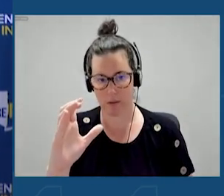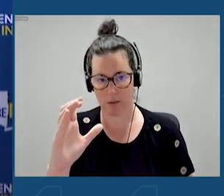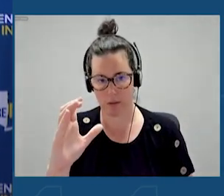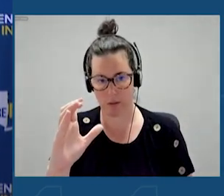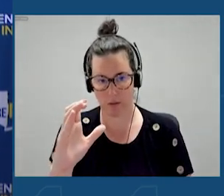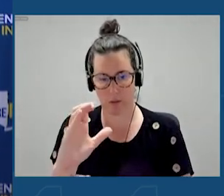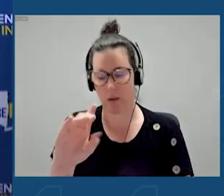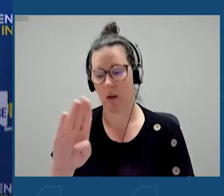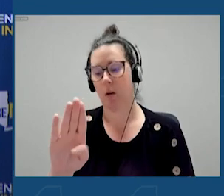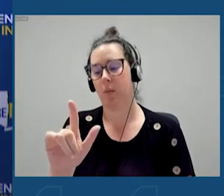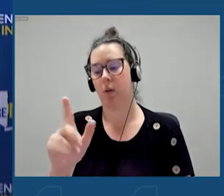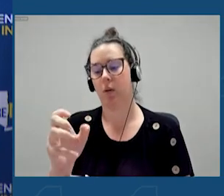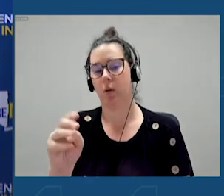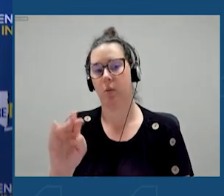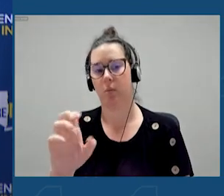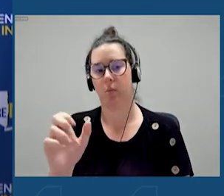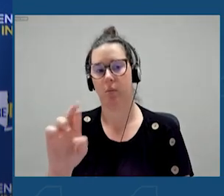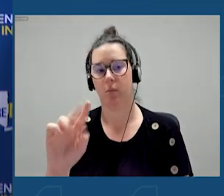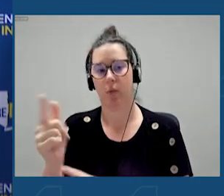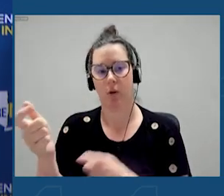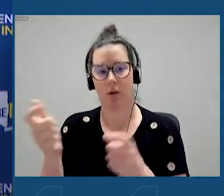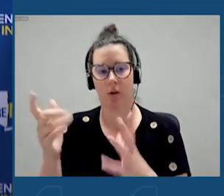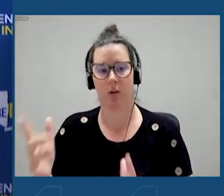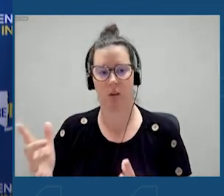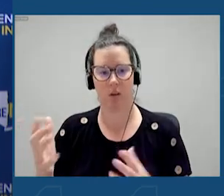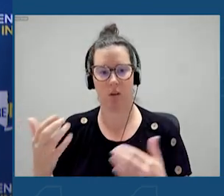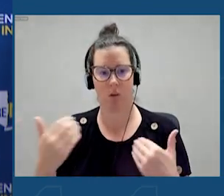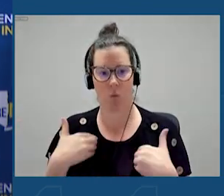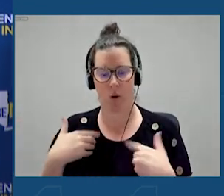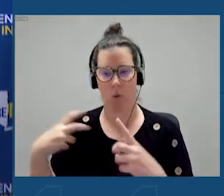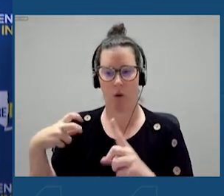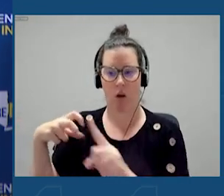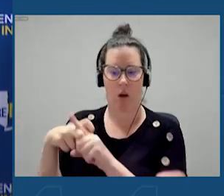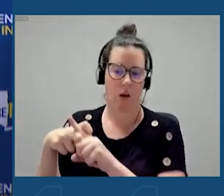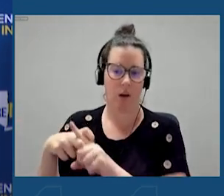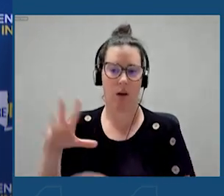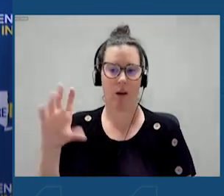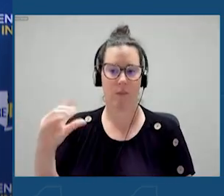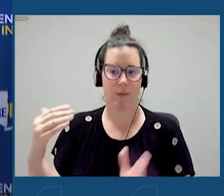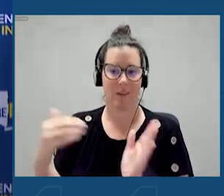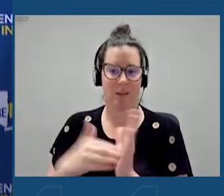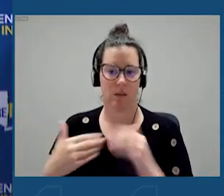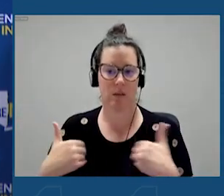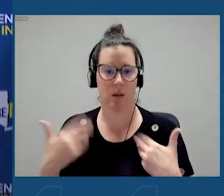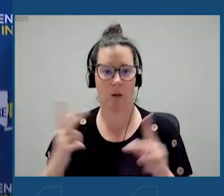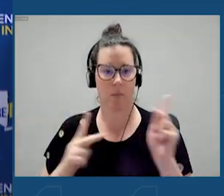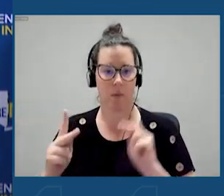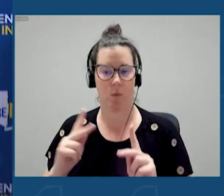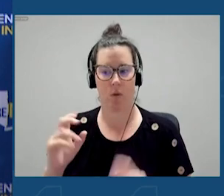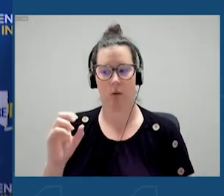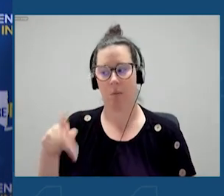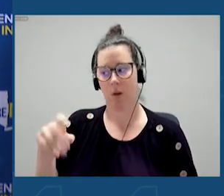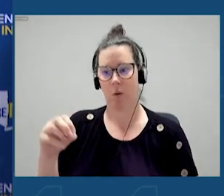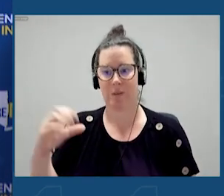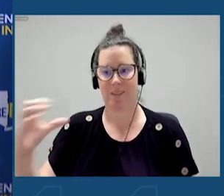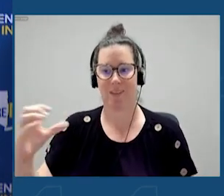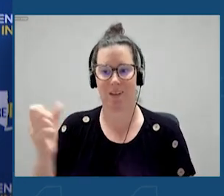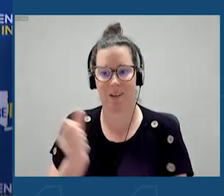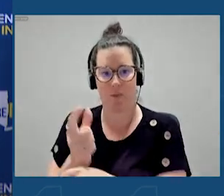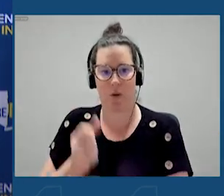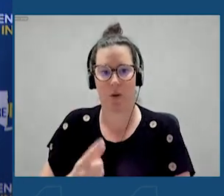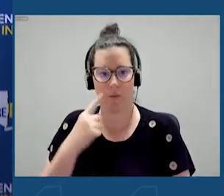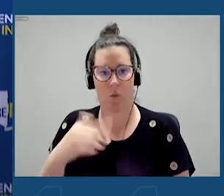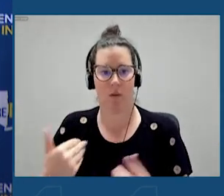Bloomberg administration, we were busting 50,000 young people of color every year just for having